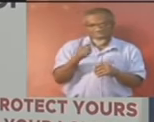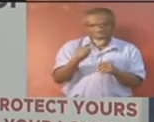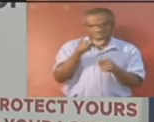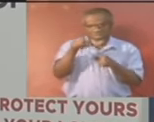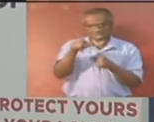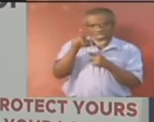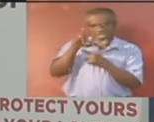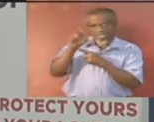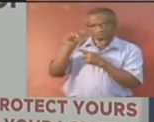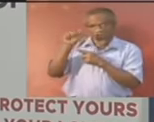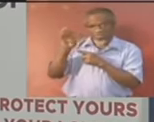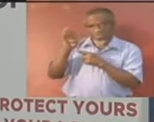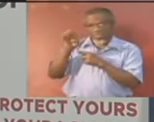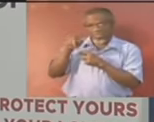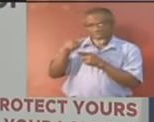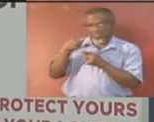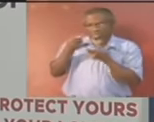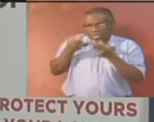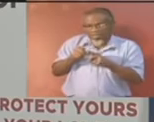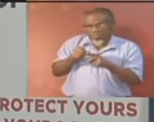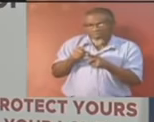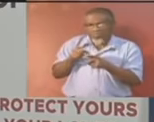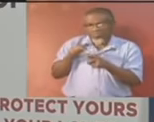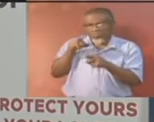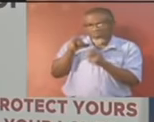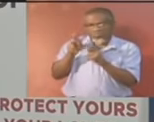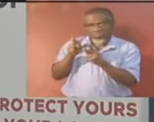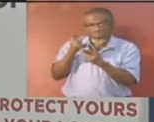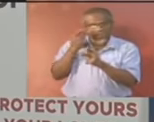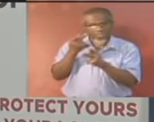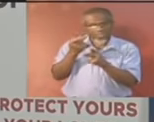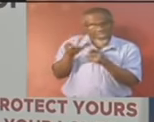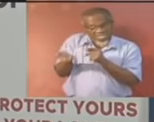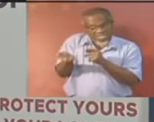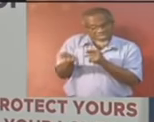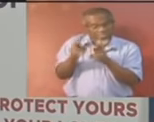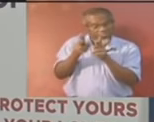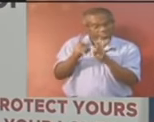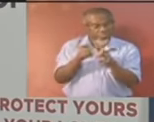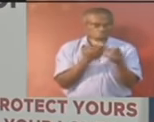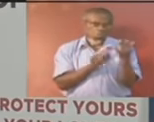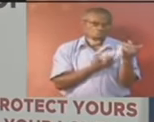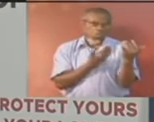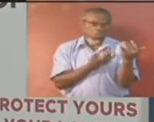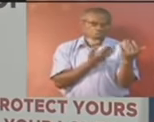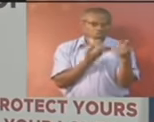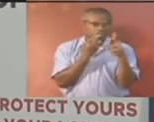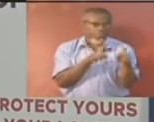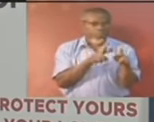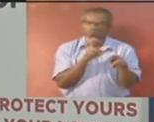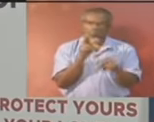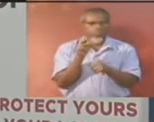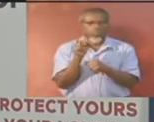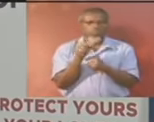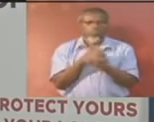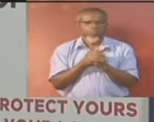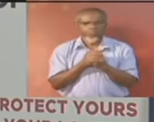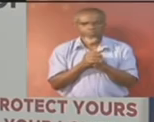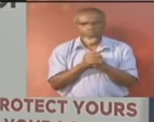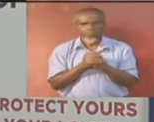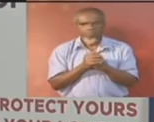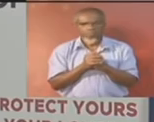be responsible for that. And with respect to the quarantine, there is a system in place with the county medical offices of